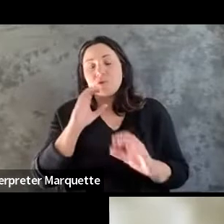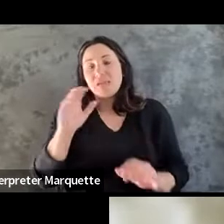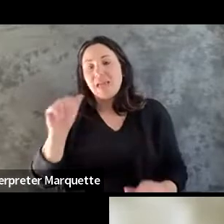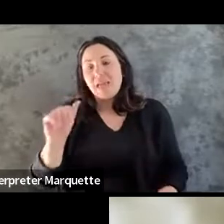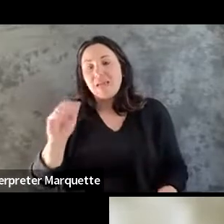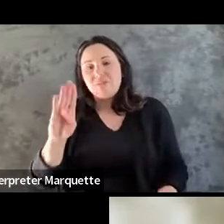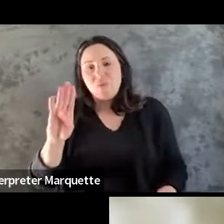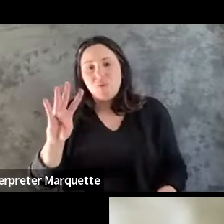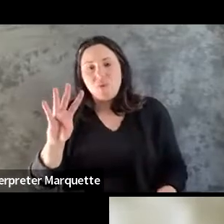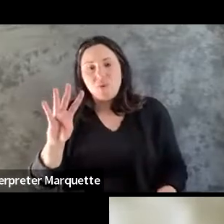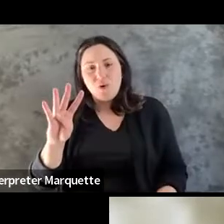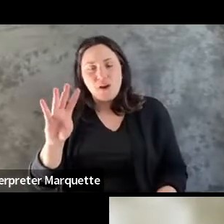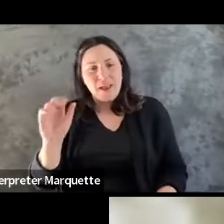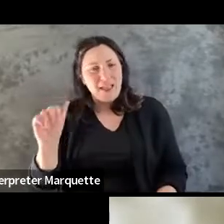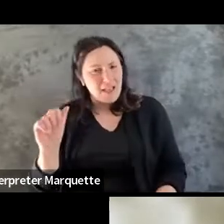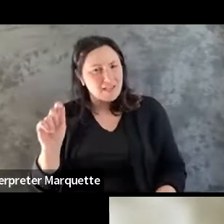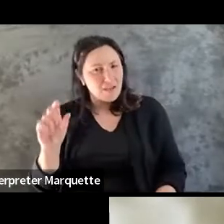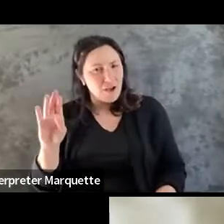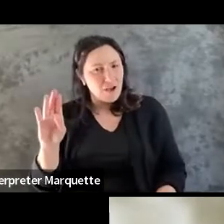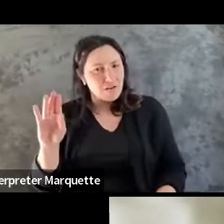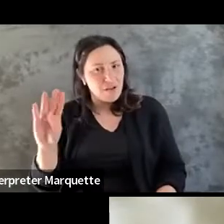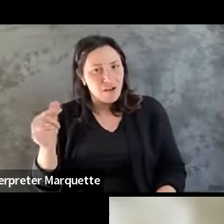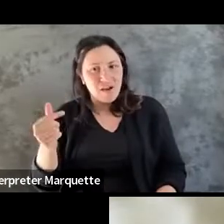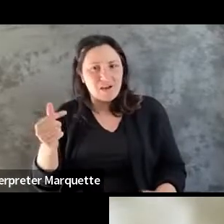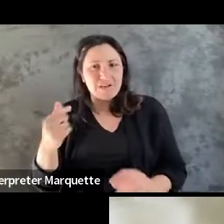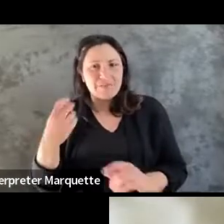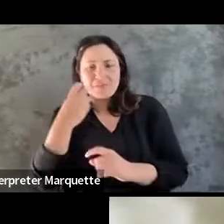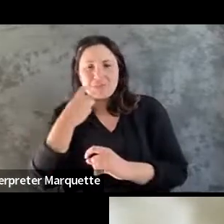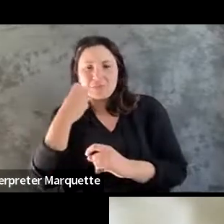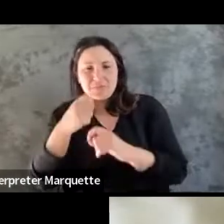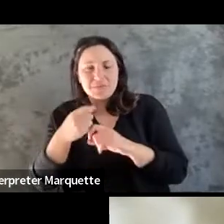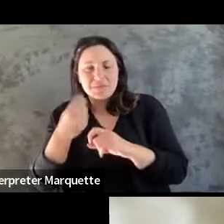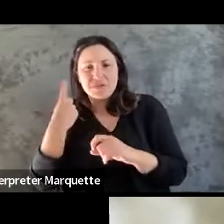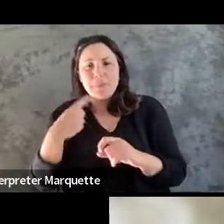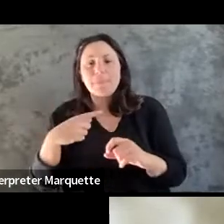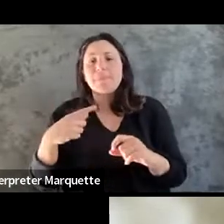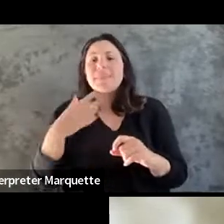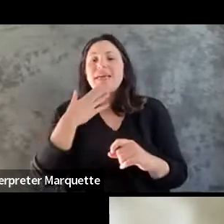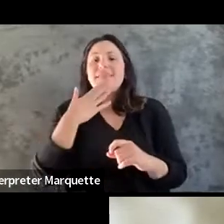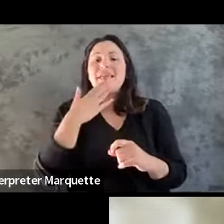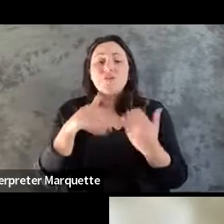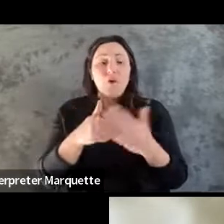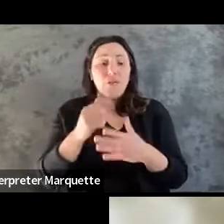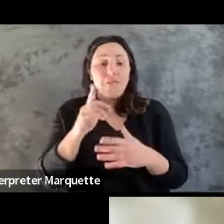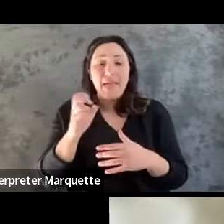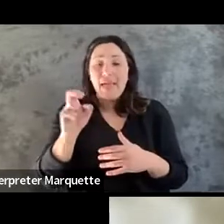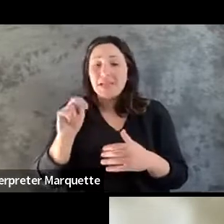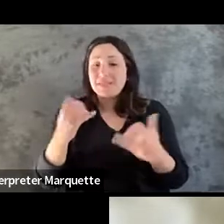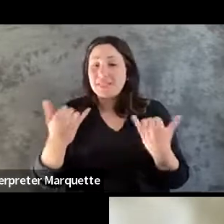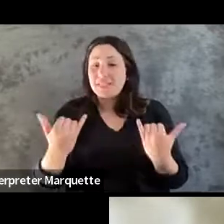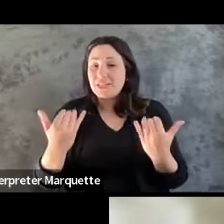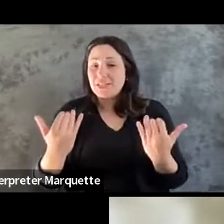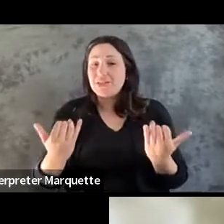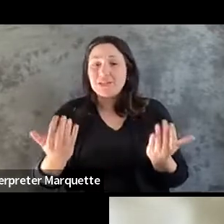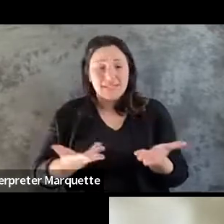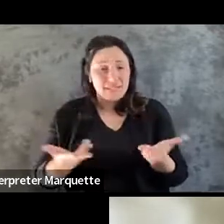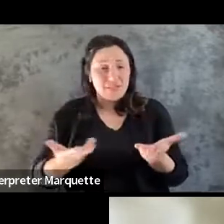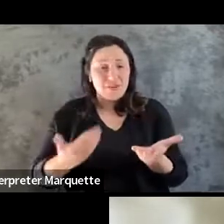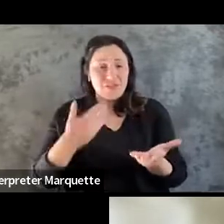communications@foaea.org and we will get back to you. Thank you on that. And to all the administrators who are here today, thank you so much,